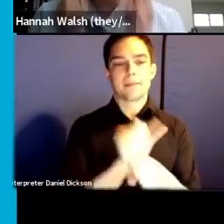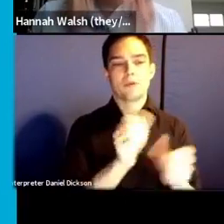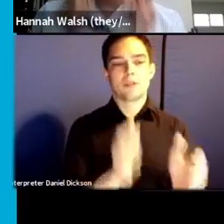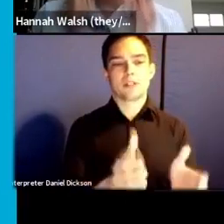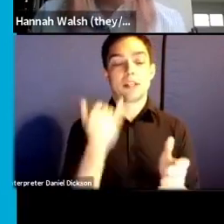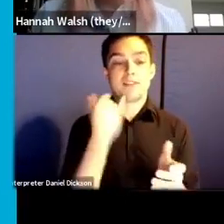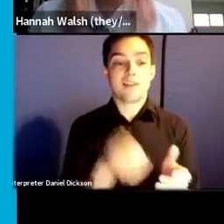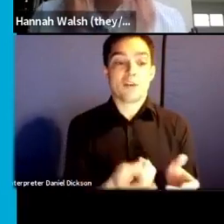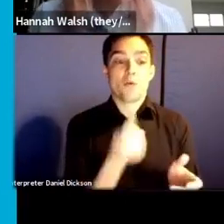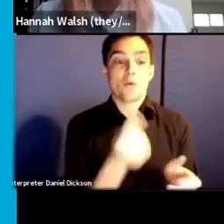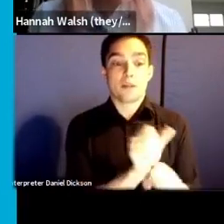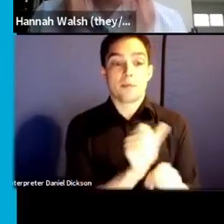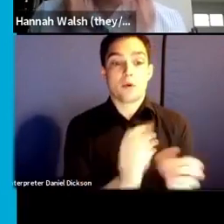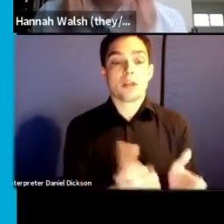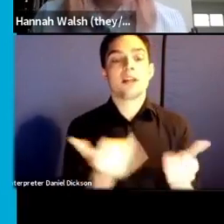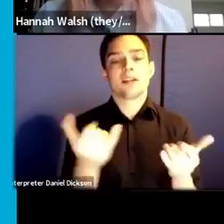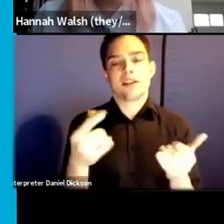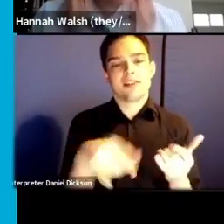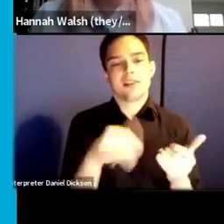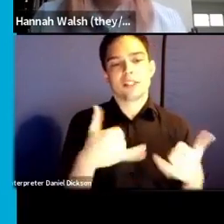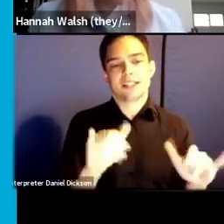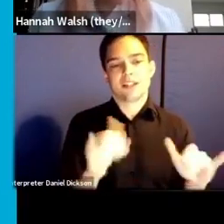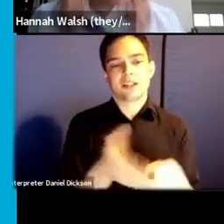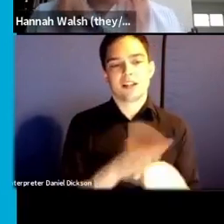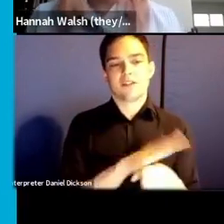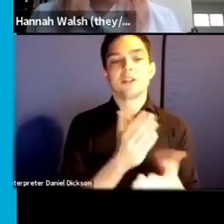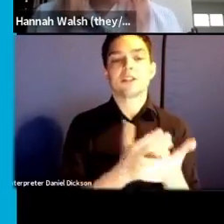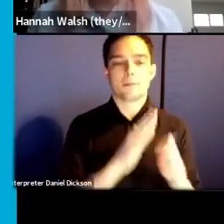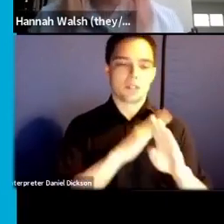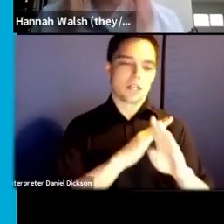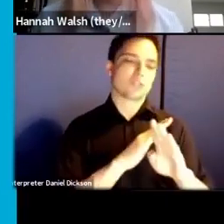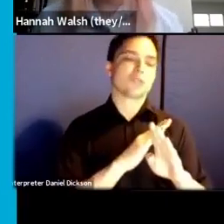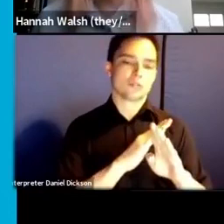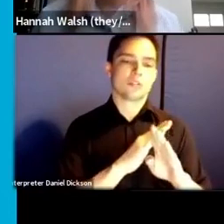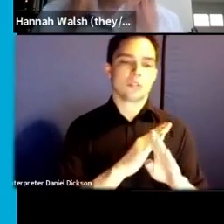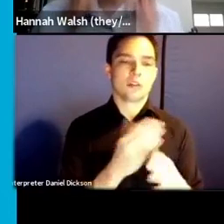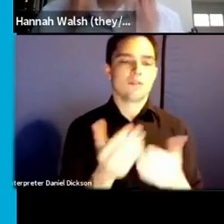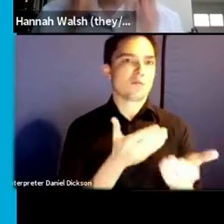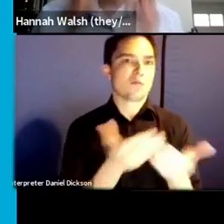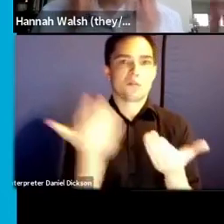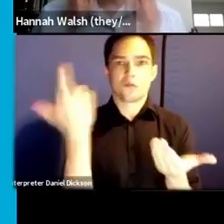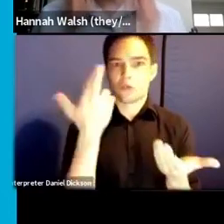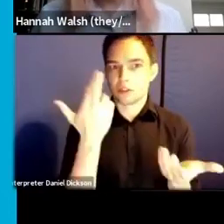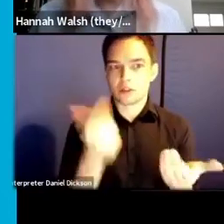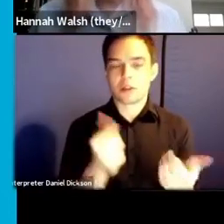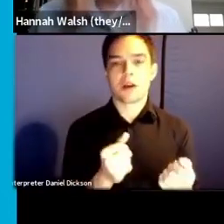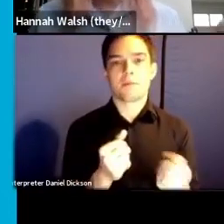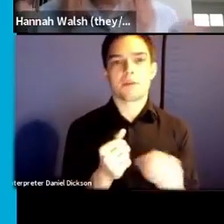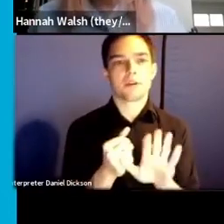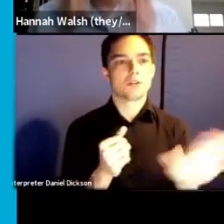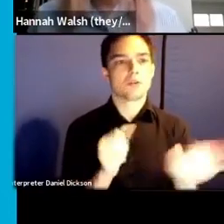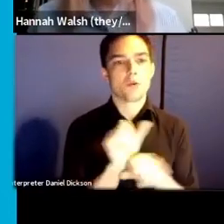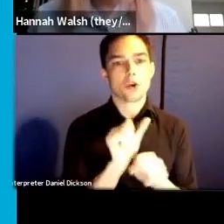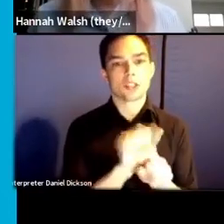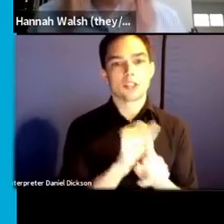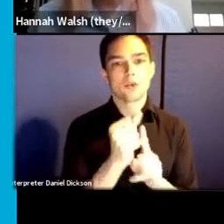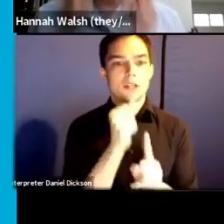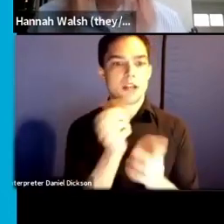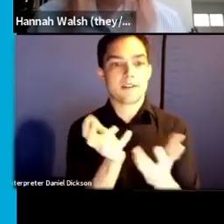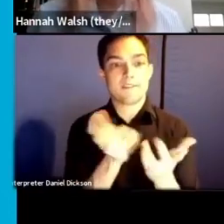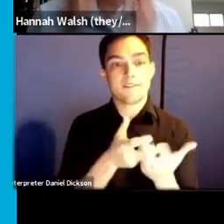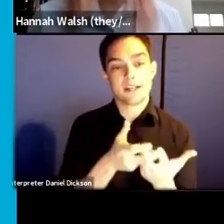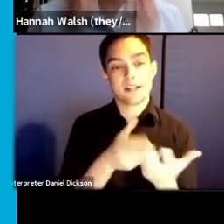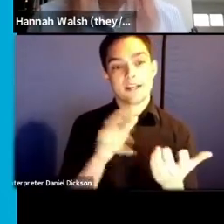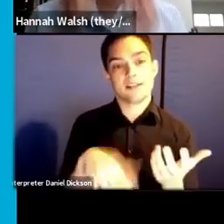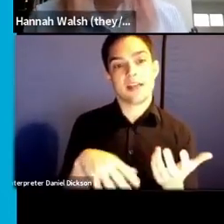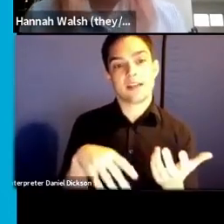employee, they're still covered. So there is some protection if, for whatever reason, your work situation doesn't fit into the parameters of